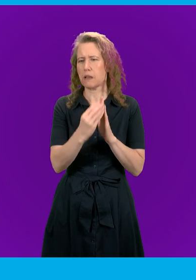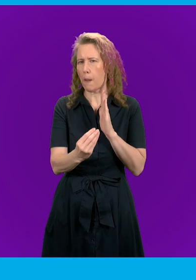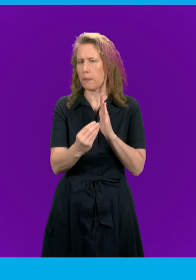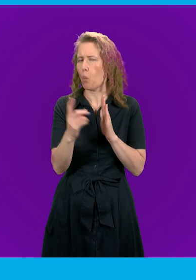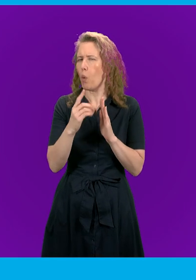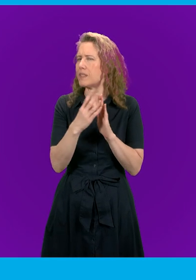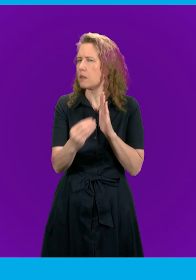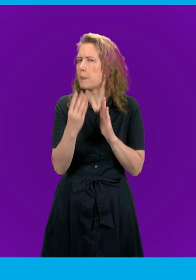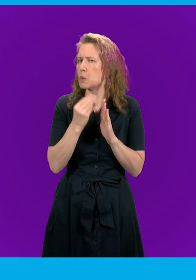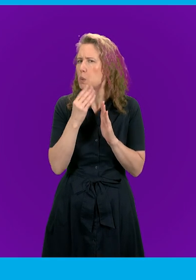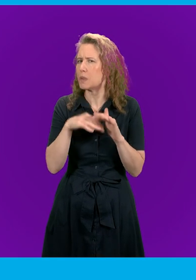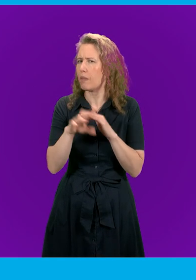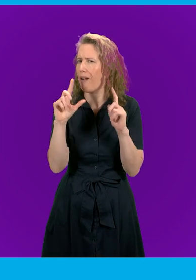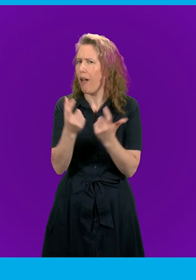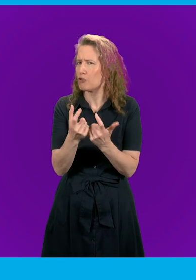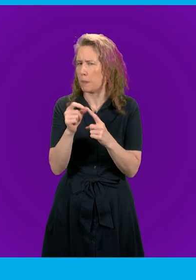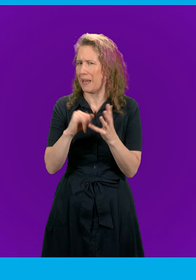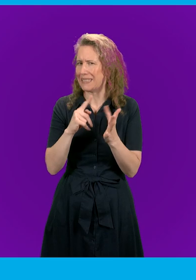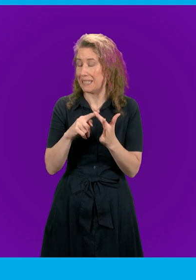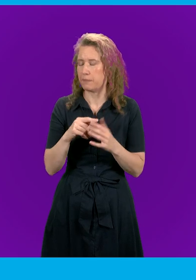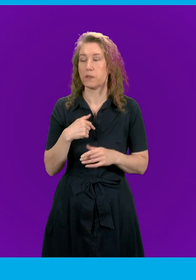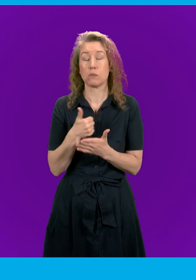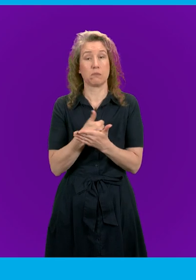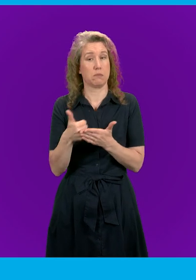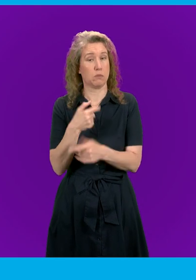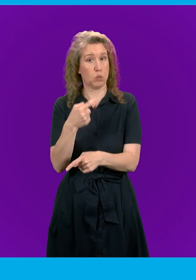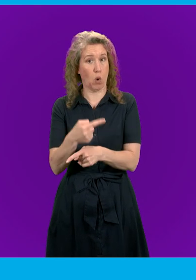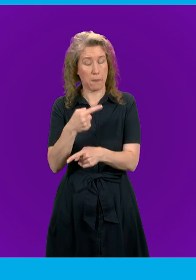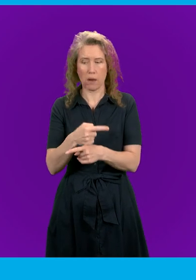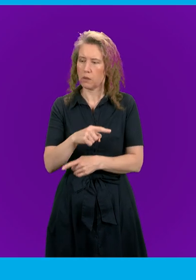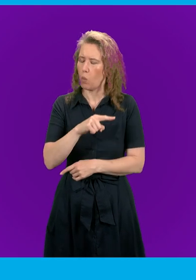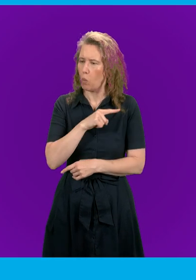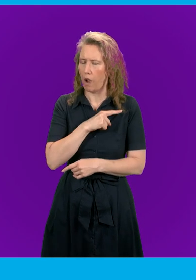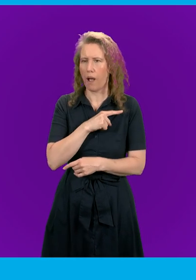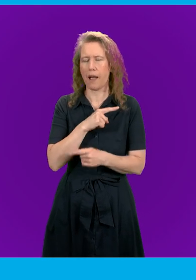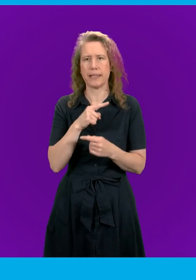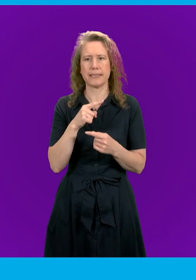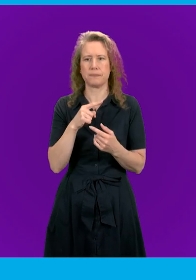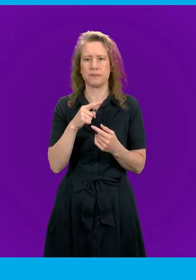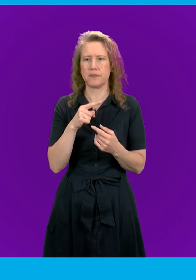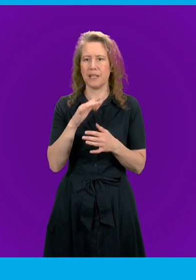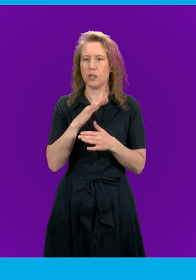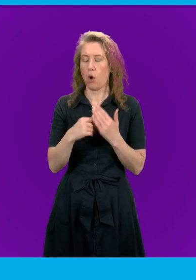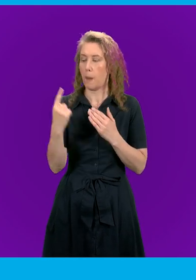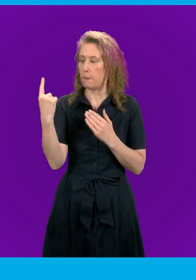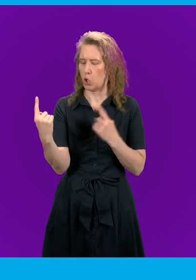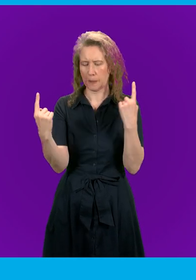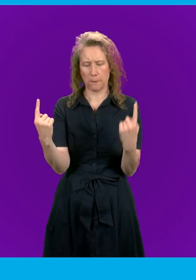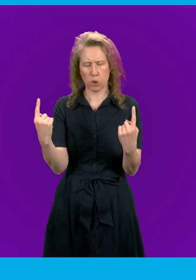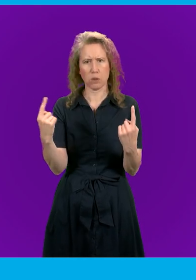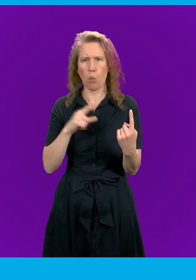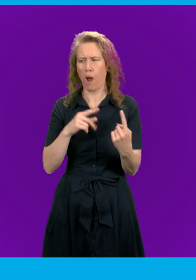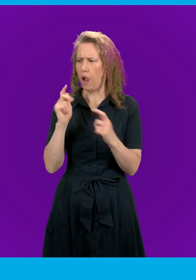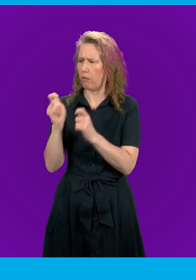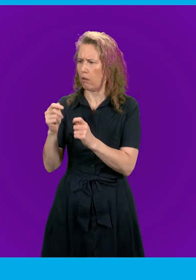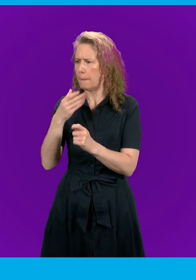given in PSE. So we often talked about why is it not just a person and person, not